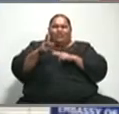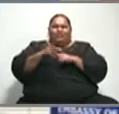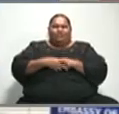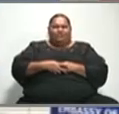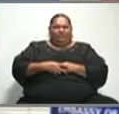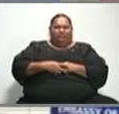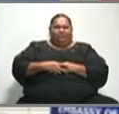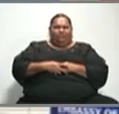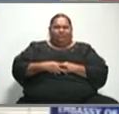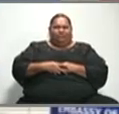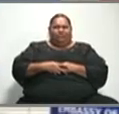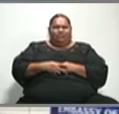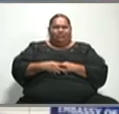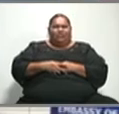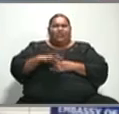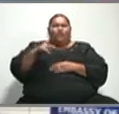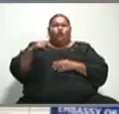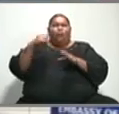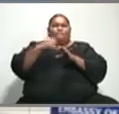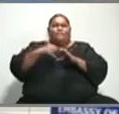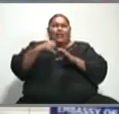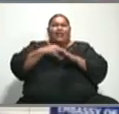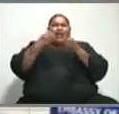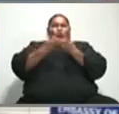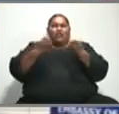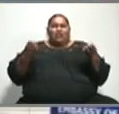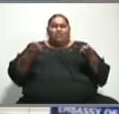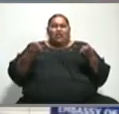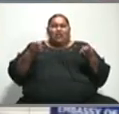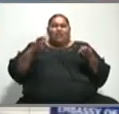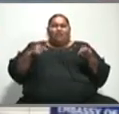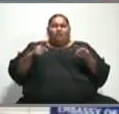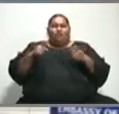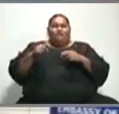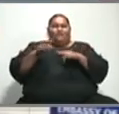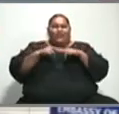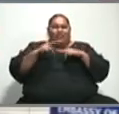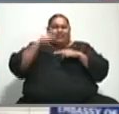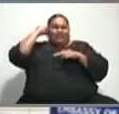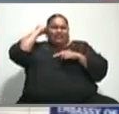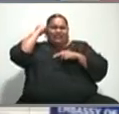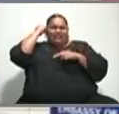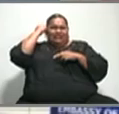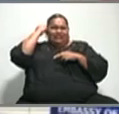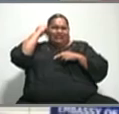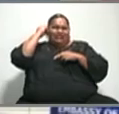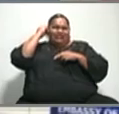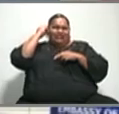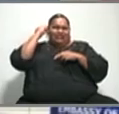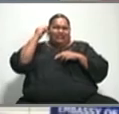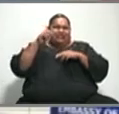assistance for medical equipment to Fiji health sector was indeed part of